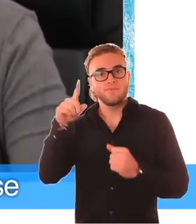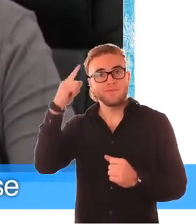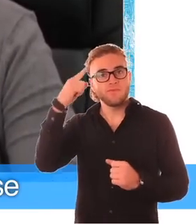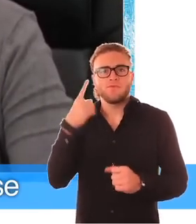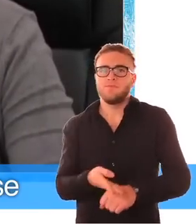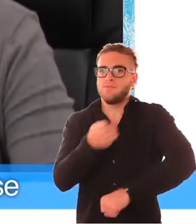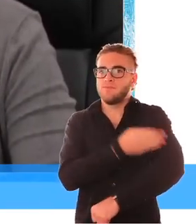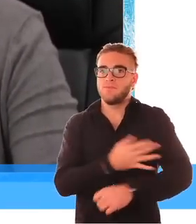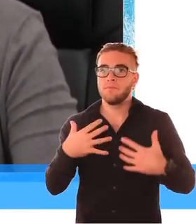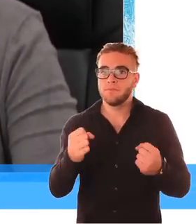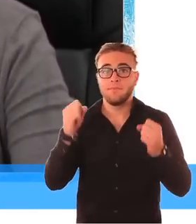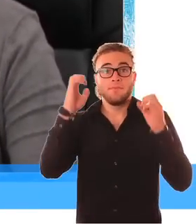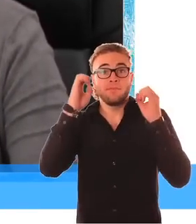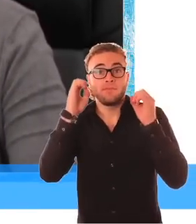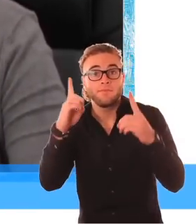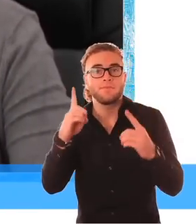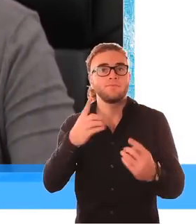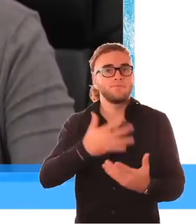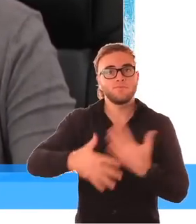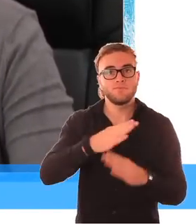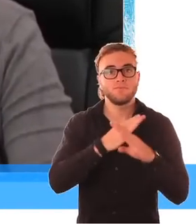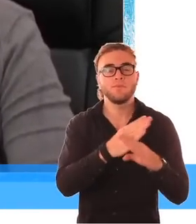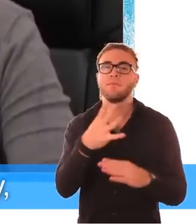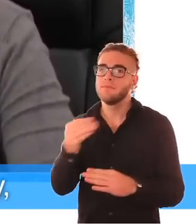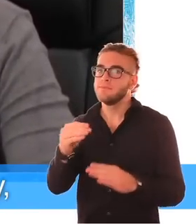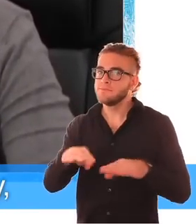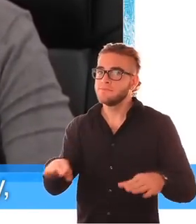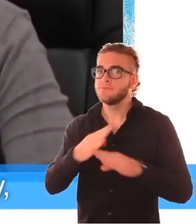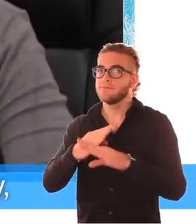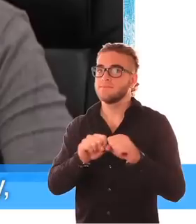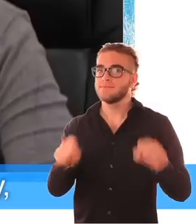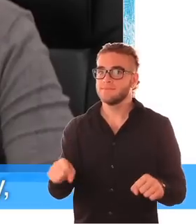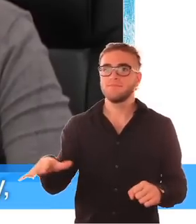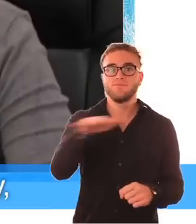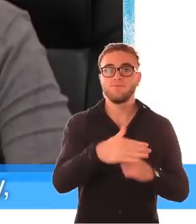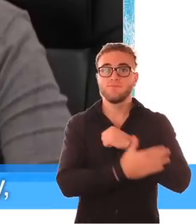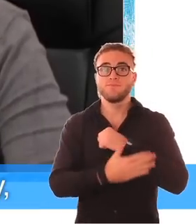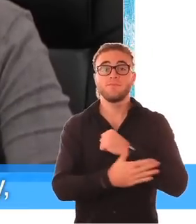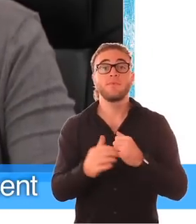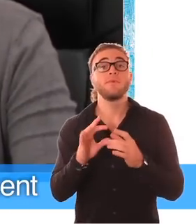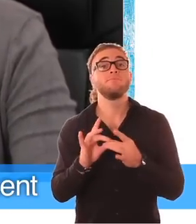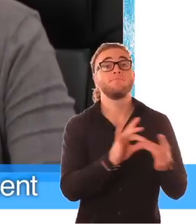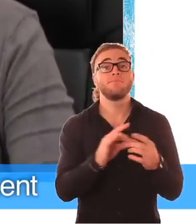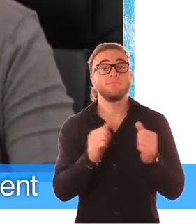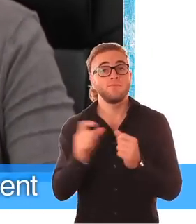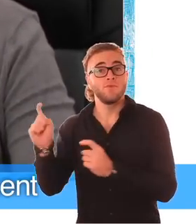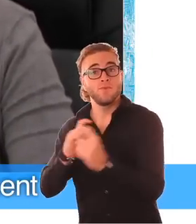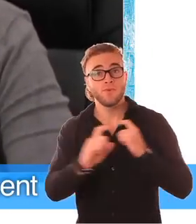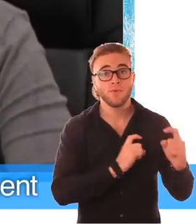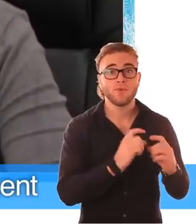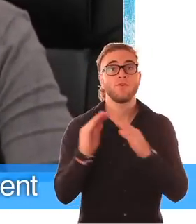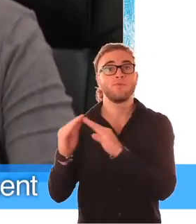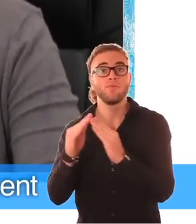to revitalize the health, education, social protection and child protection systems in the country, together with